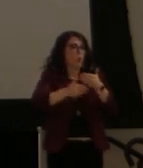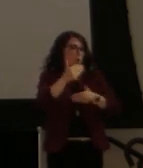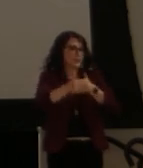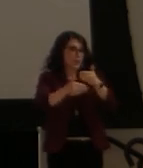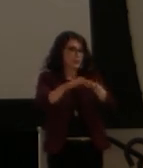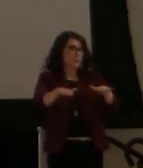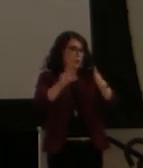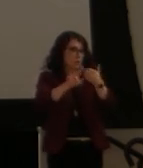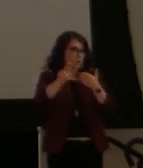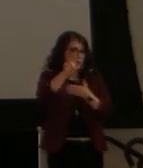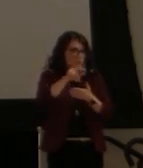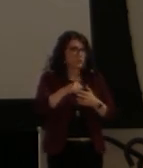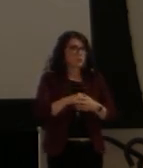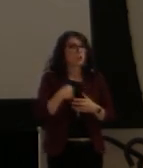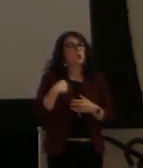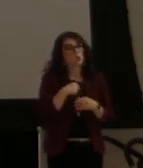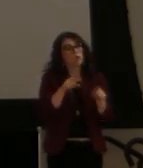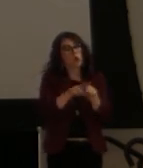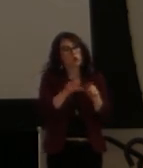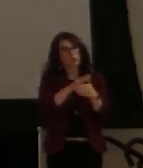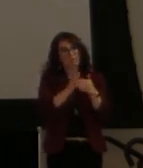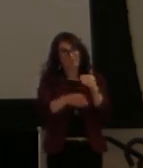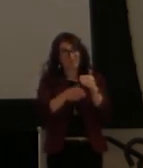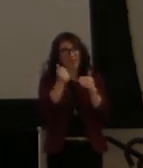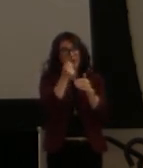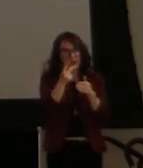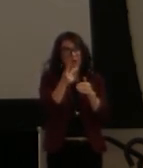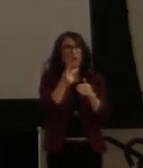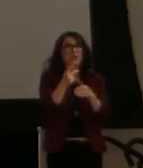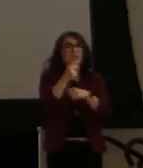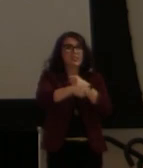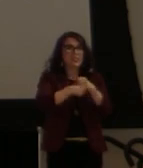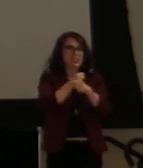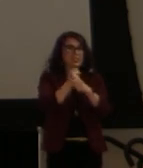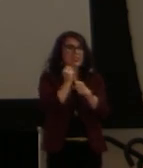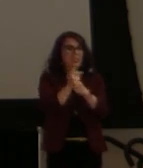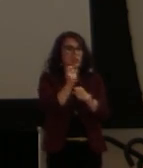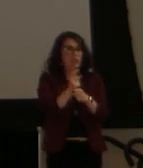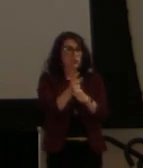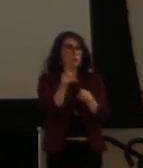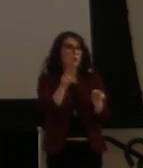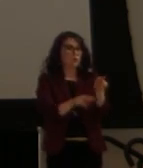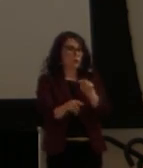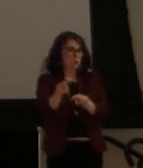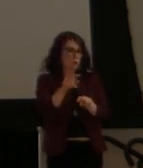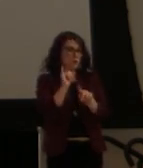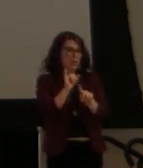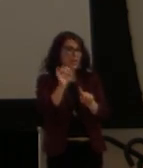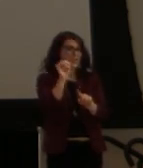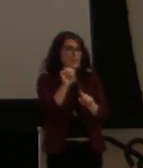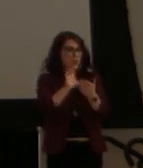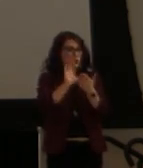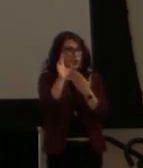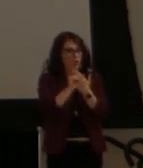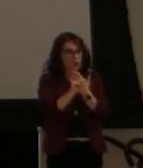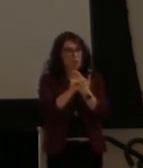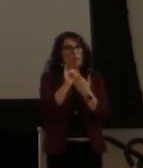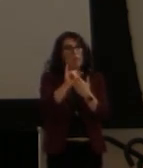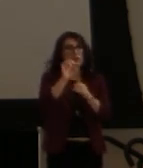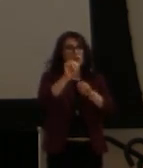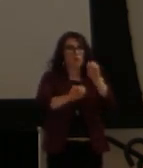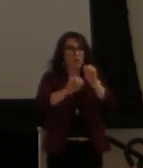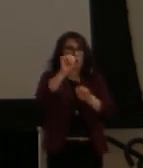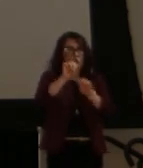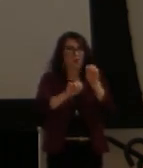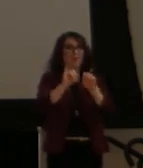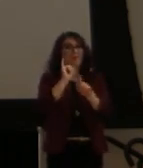We've also completed a few yearly reviews of the e-curriculum, and this is to evaluate if and how much